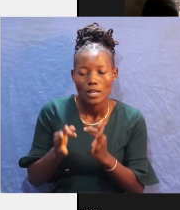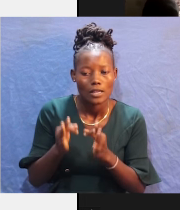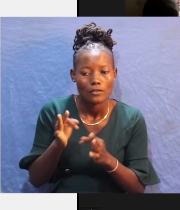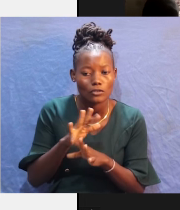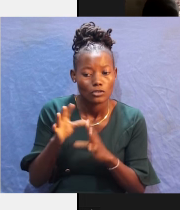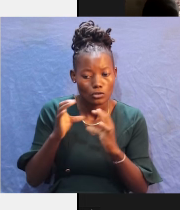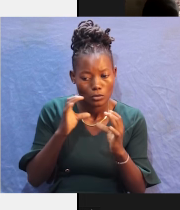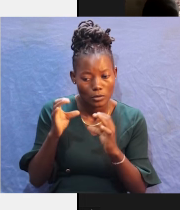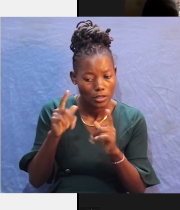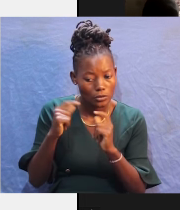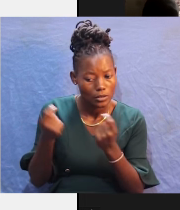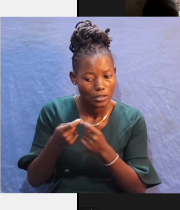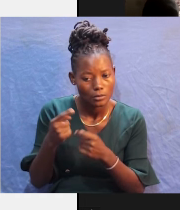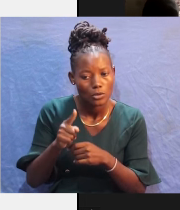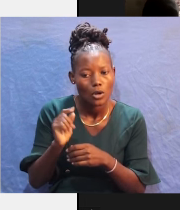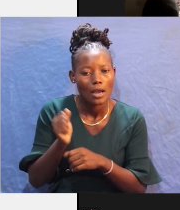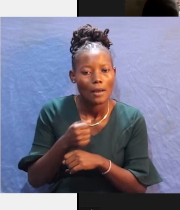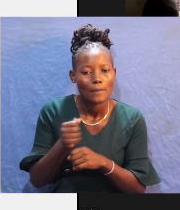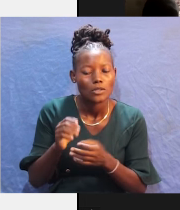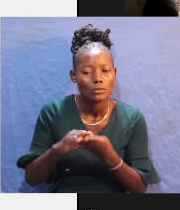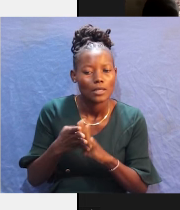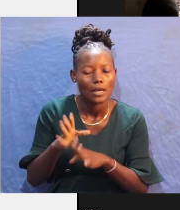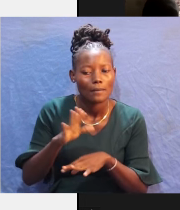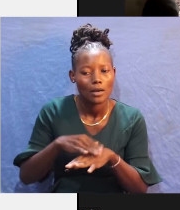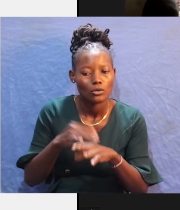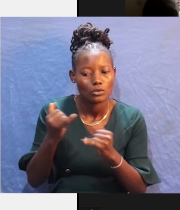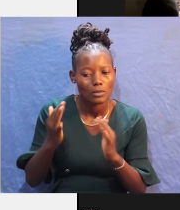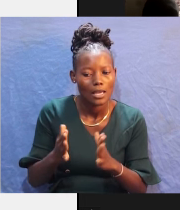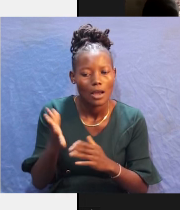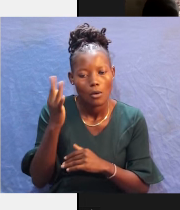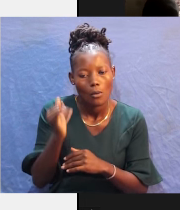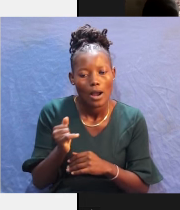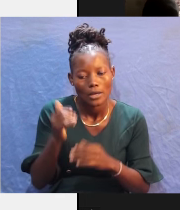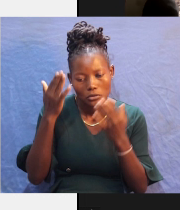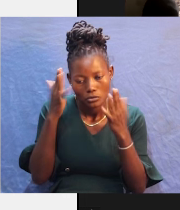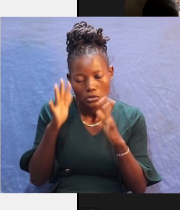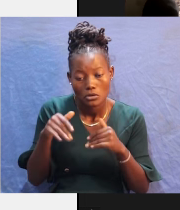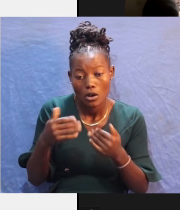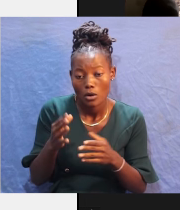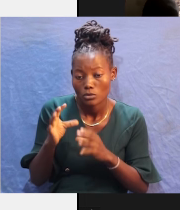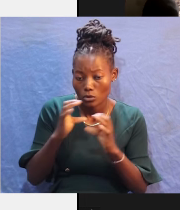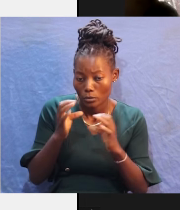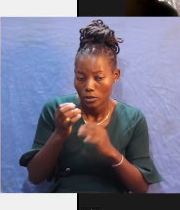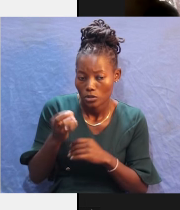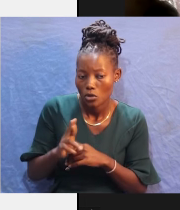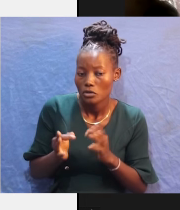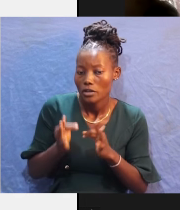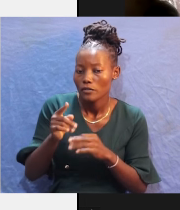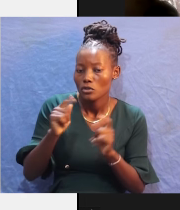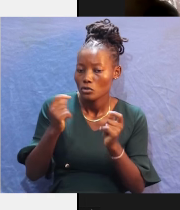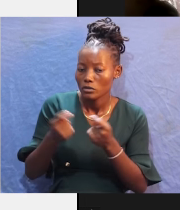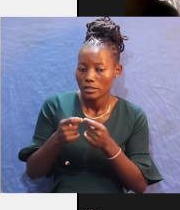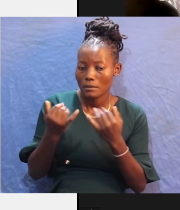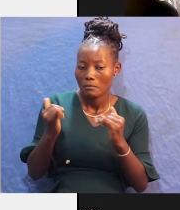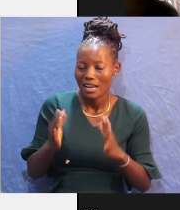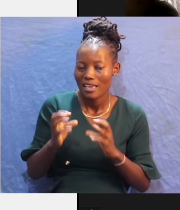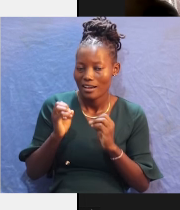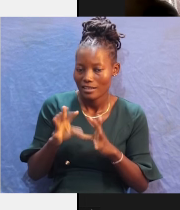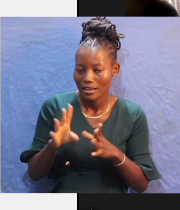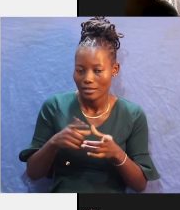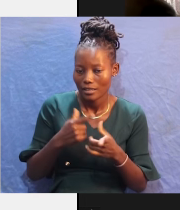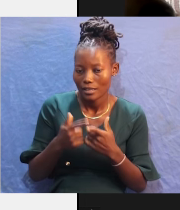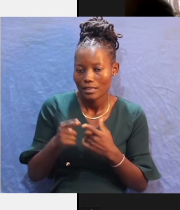module. And that is that when we talk about sport, we talk and we focus only on sports and athletic